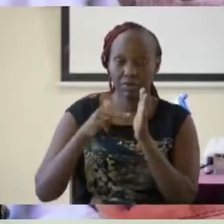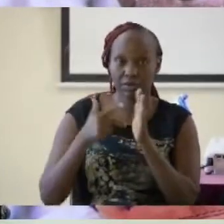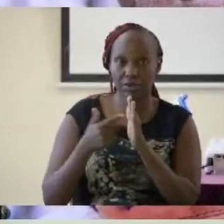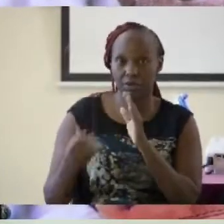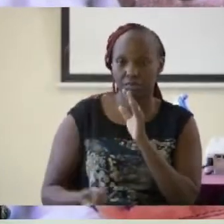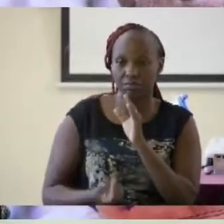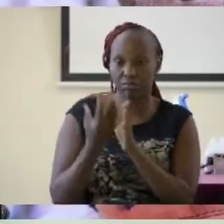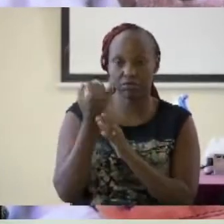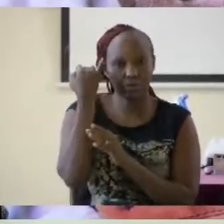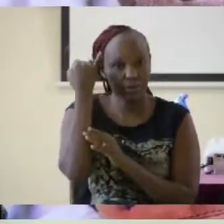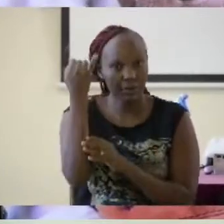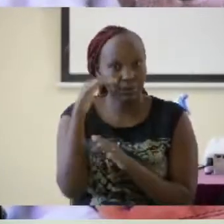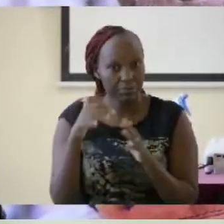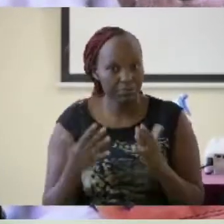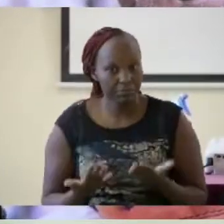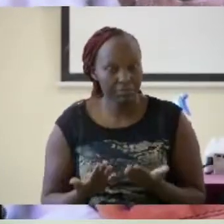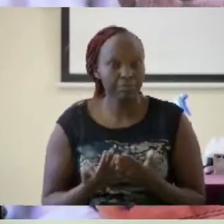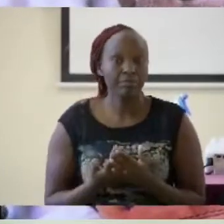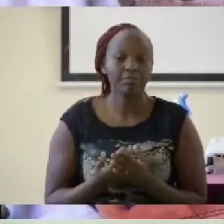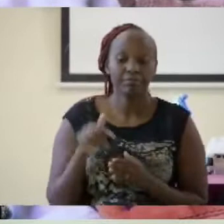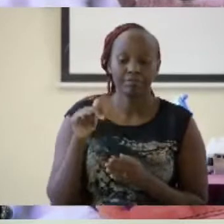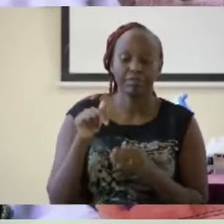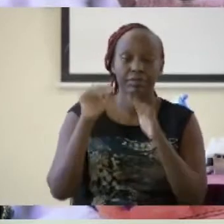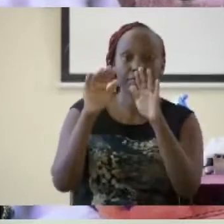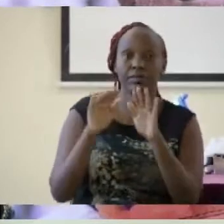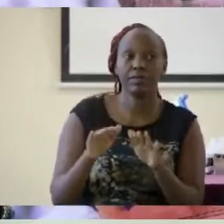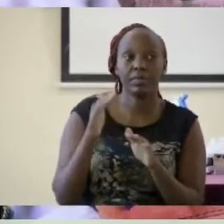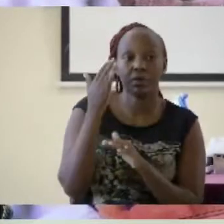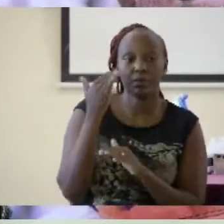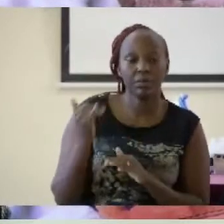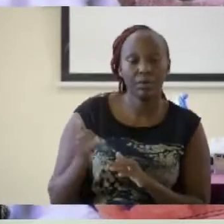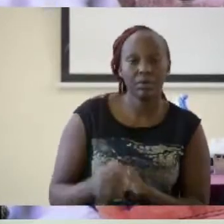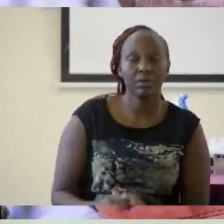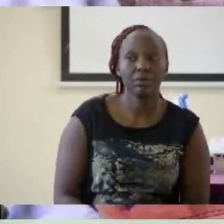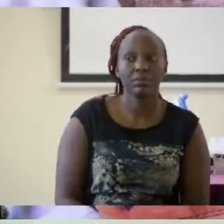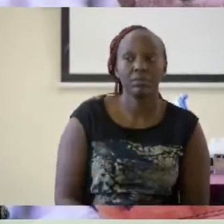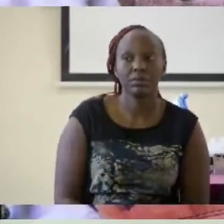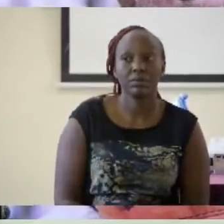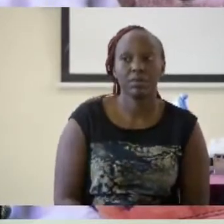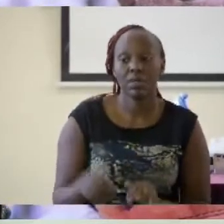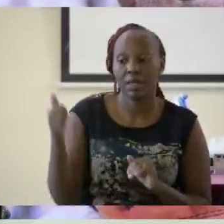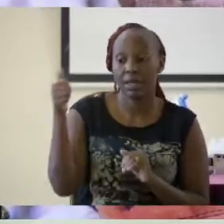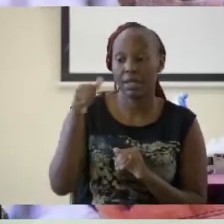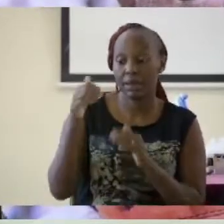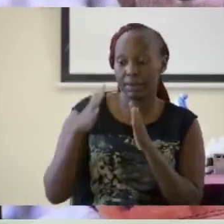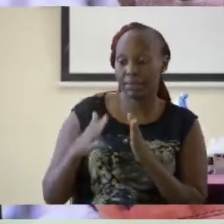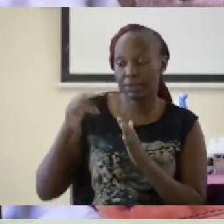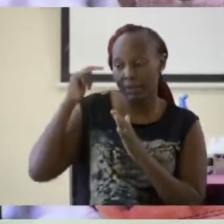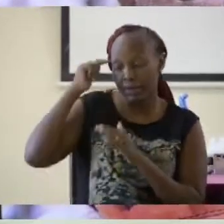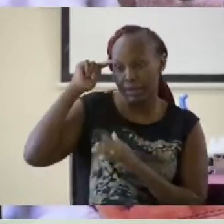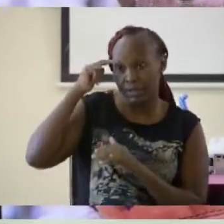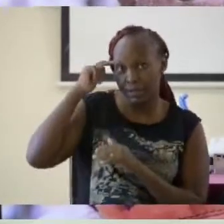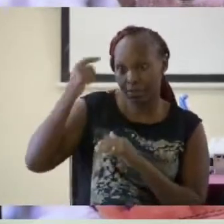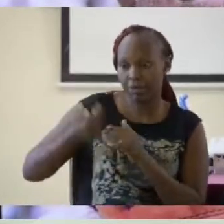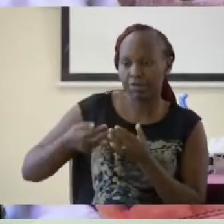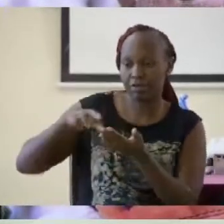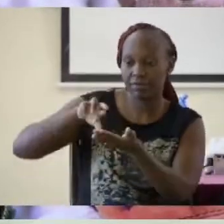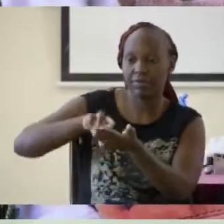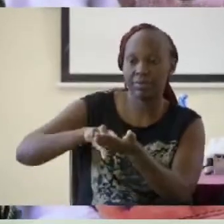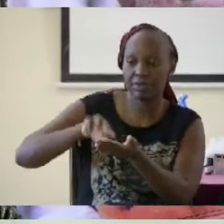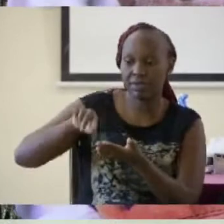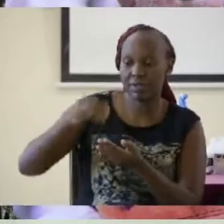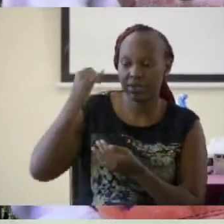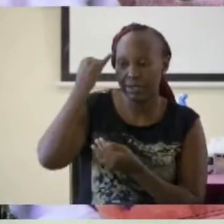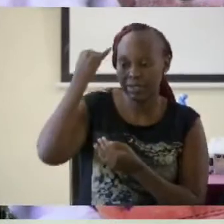conceived. This is important because anybody thinking of replicating this